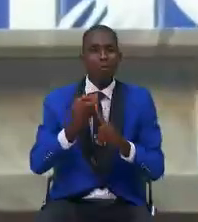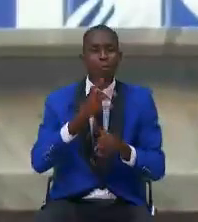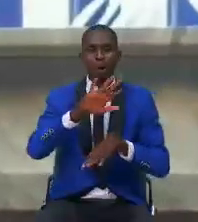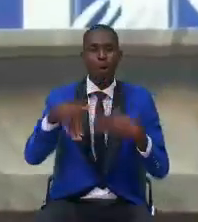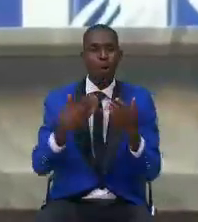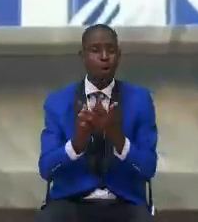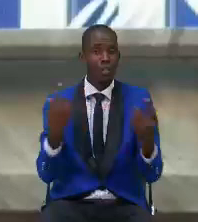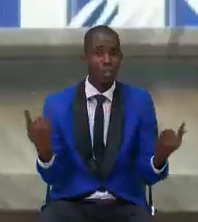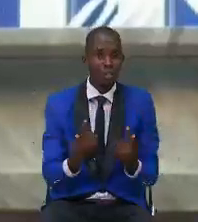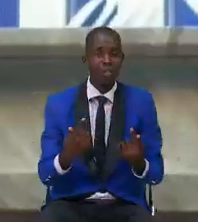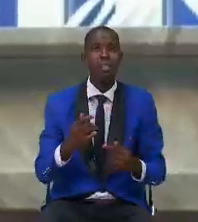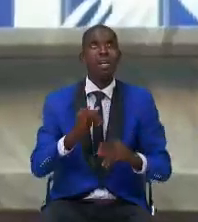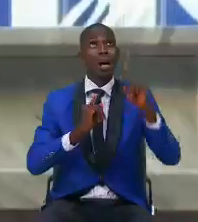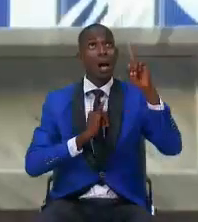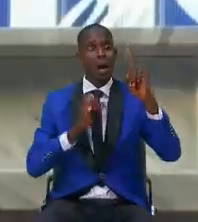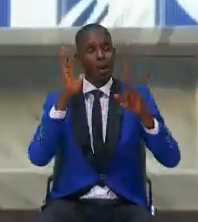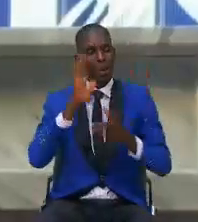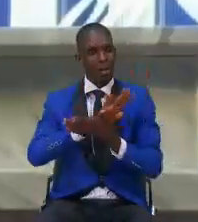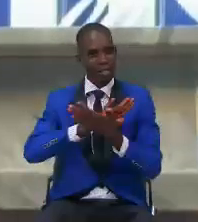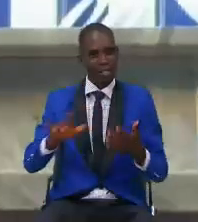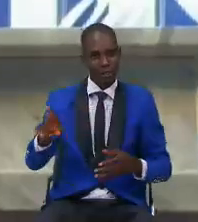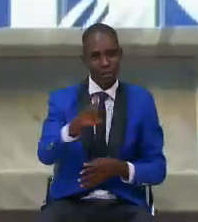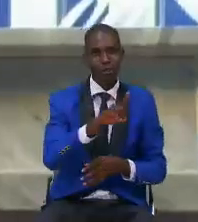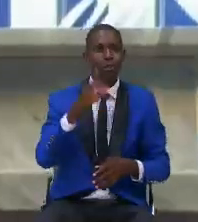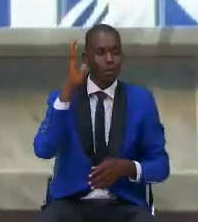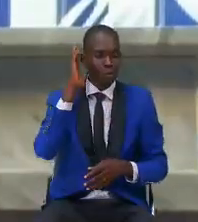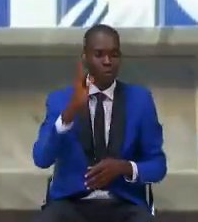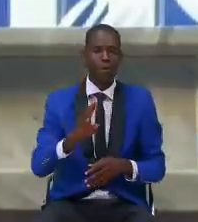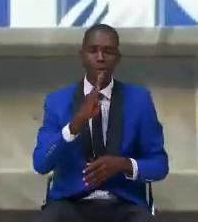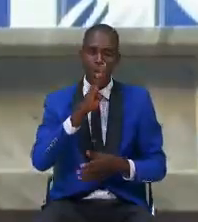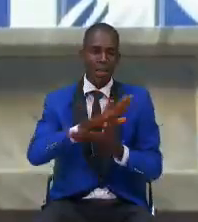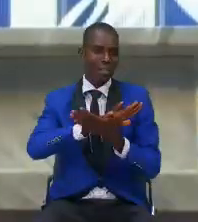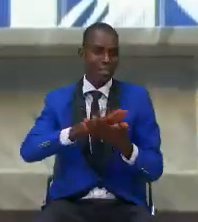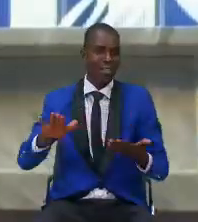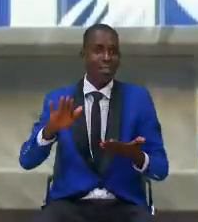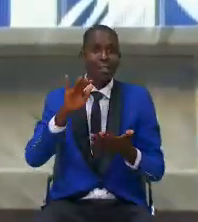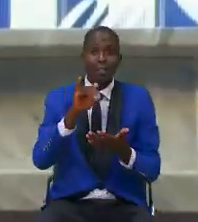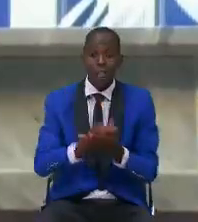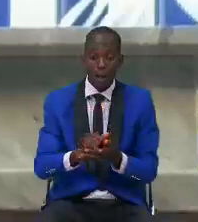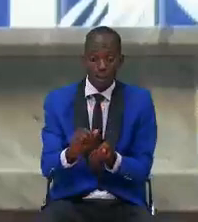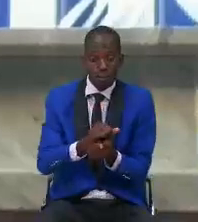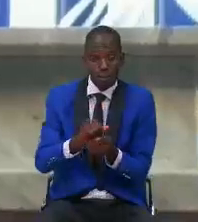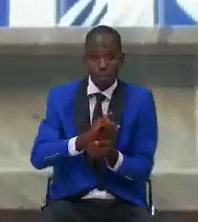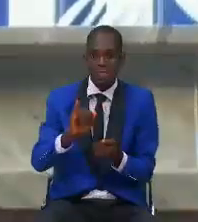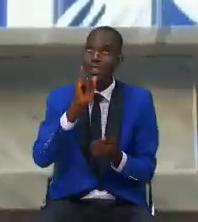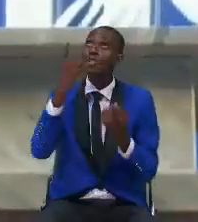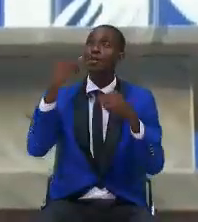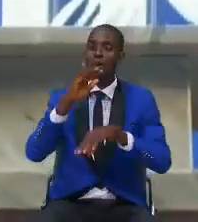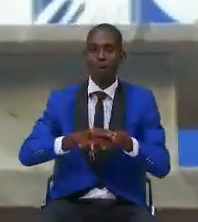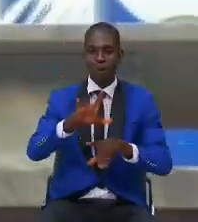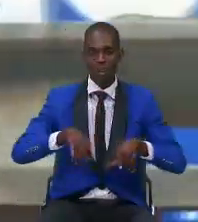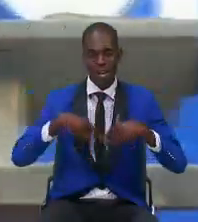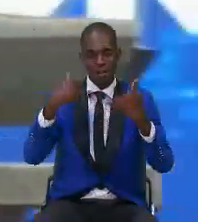from all your filthiness and from all your iniquity, I will cleanse you. you, and you will be